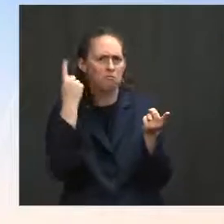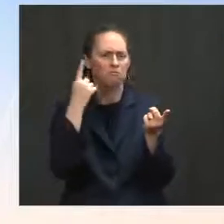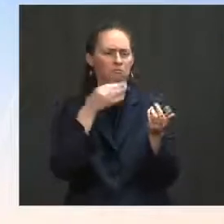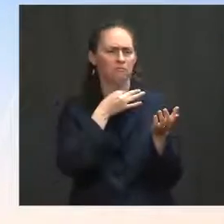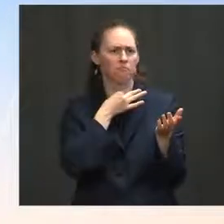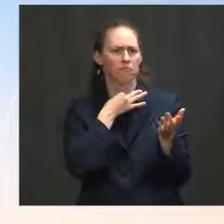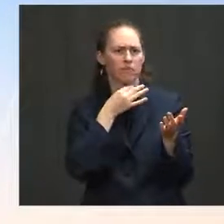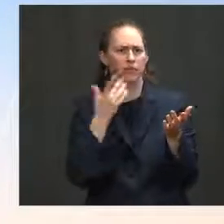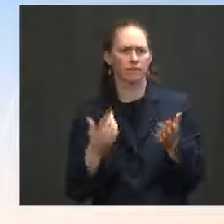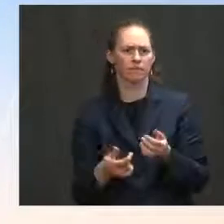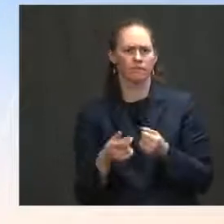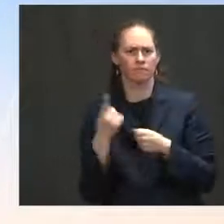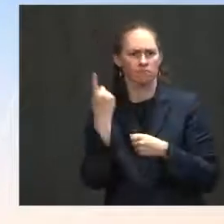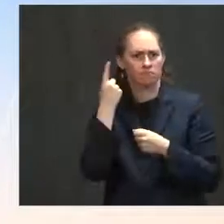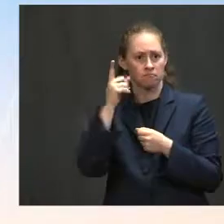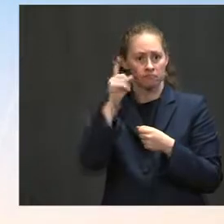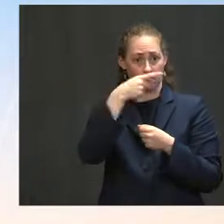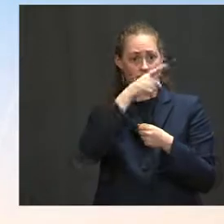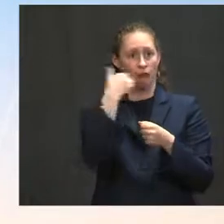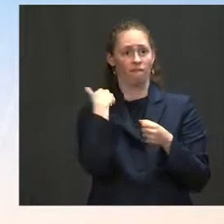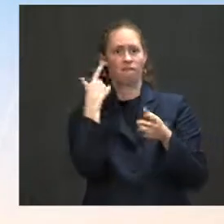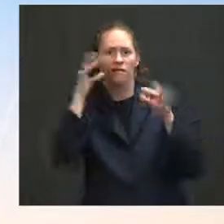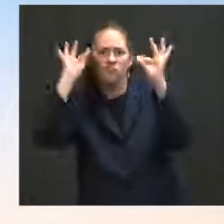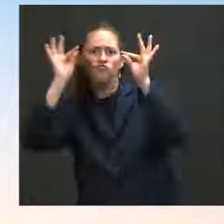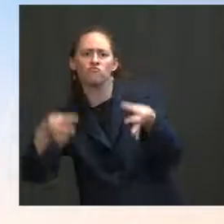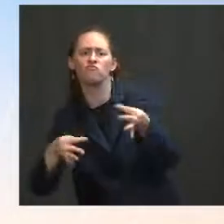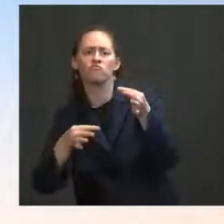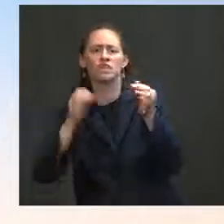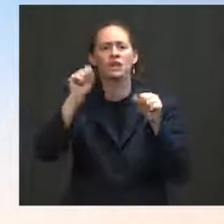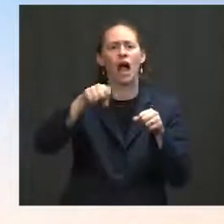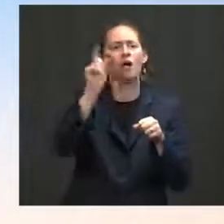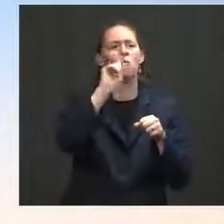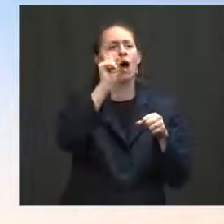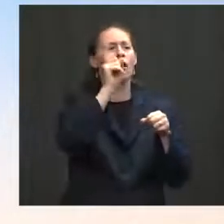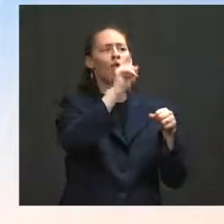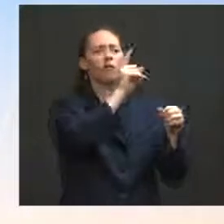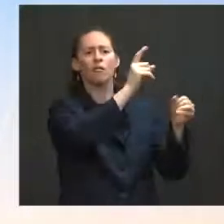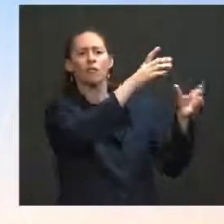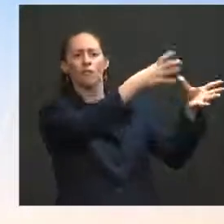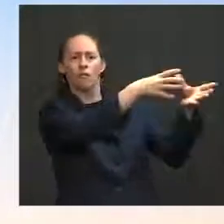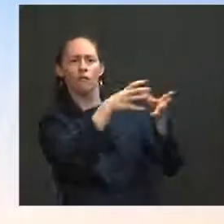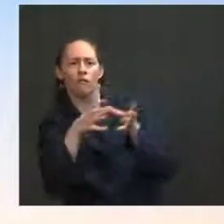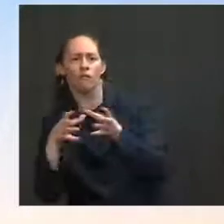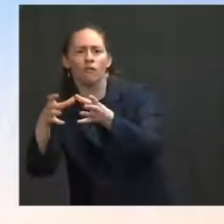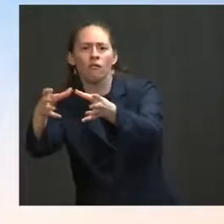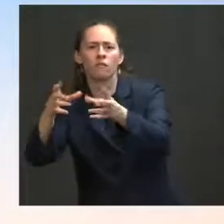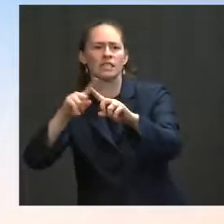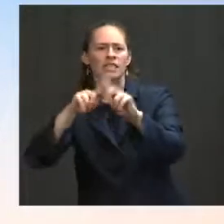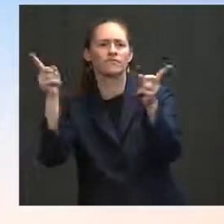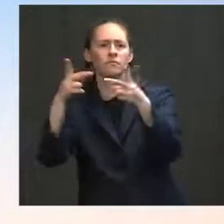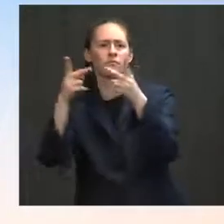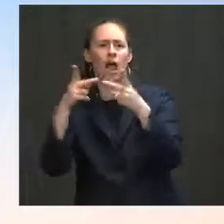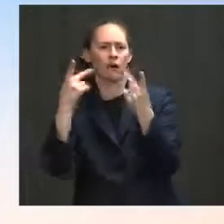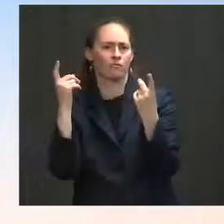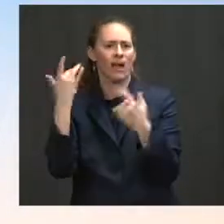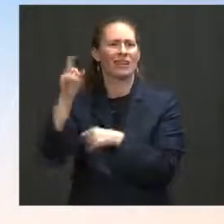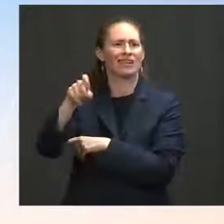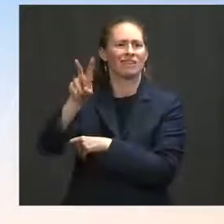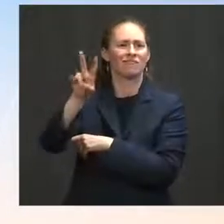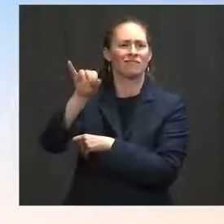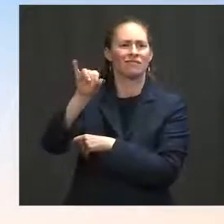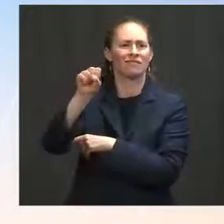to determine where these Afghan nationals await their visas? I know that the president said yesterday you guys are working closely with Congress. Want to know what